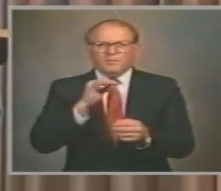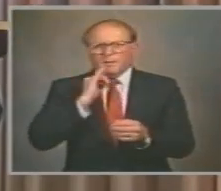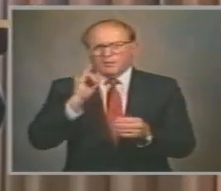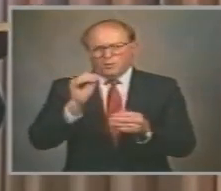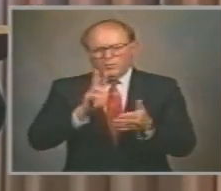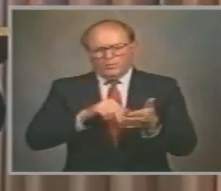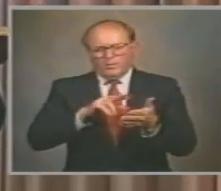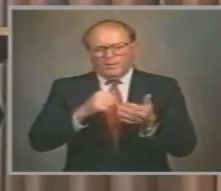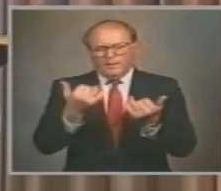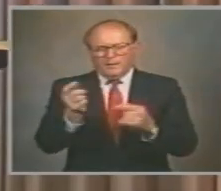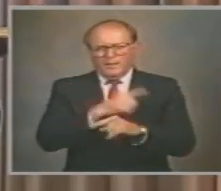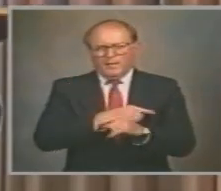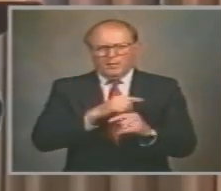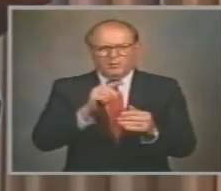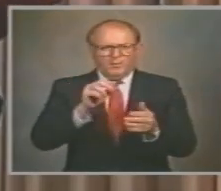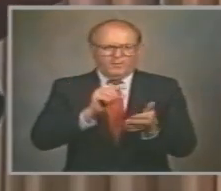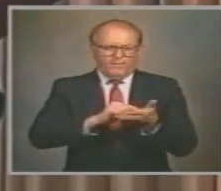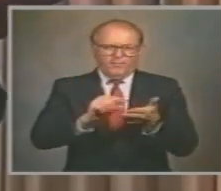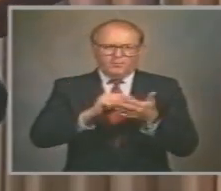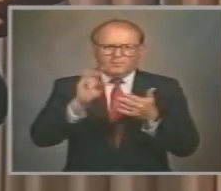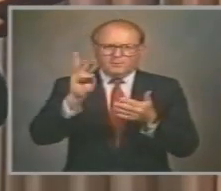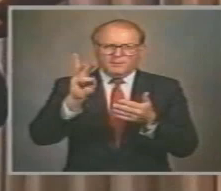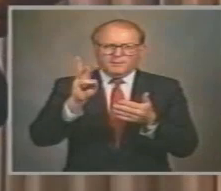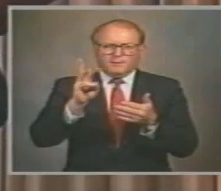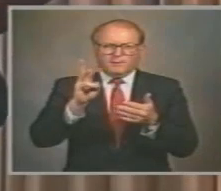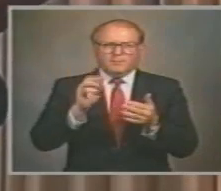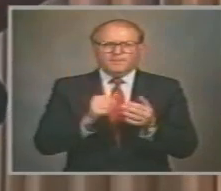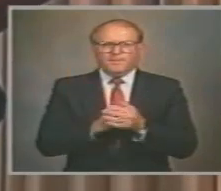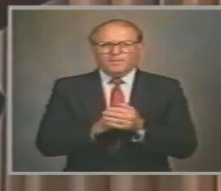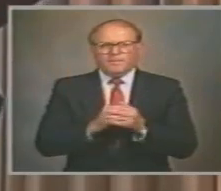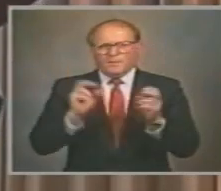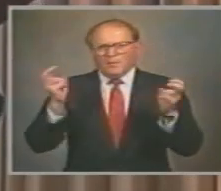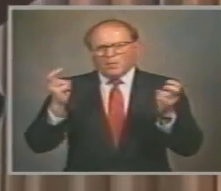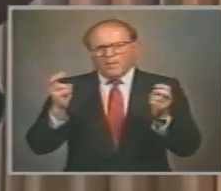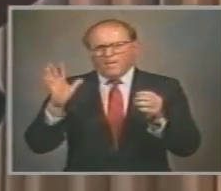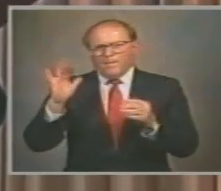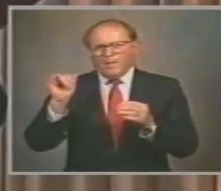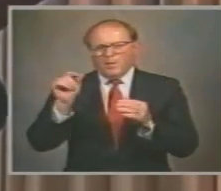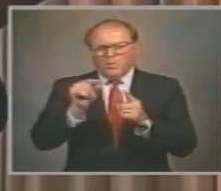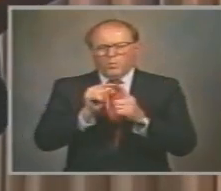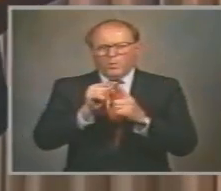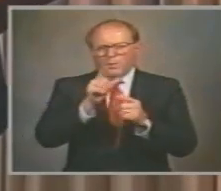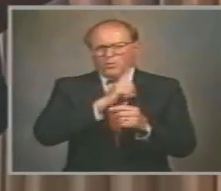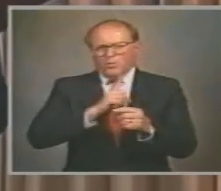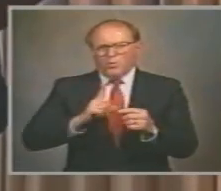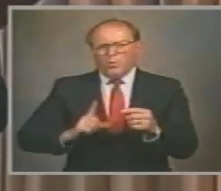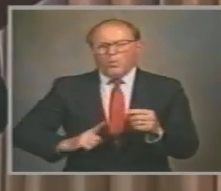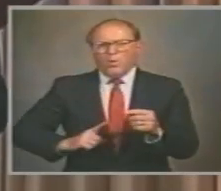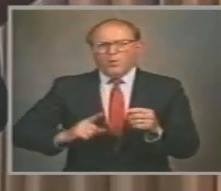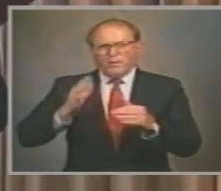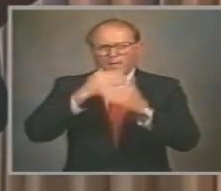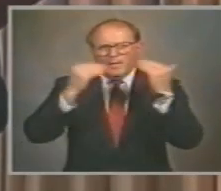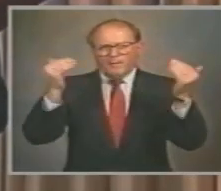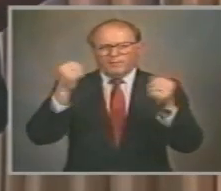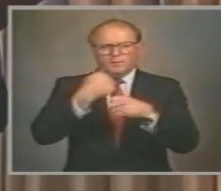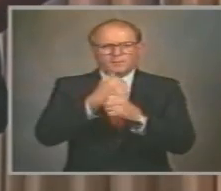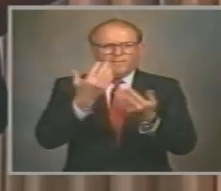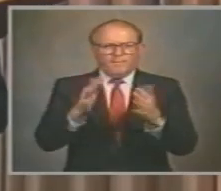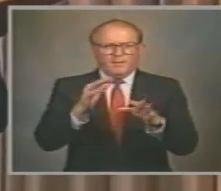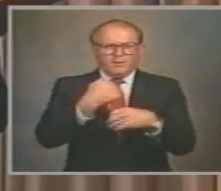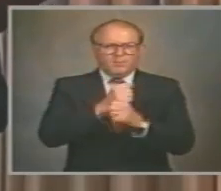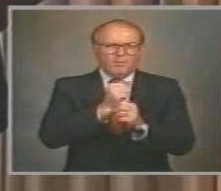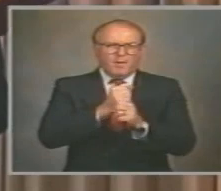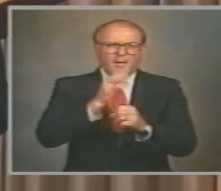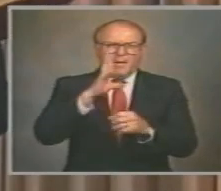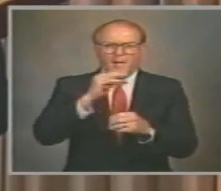going to begin reading at verse 6 and read down through verse 9. By the word of the Lord were the heavens made, and all the host of them